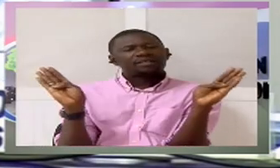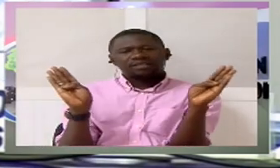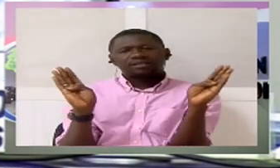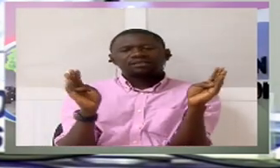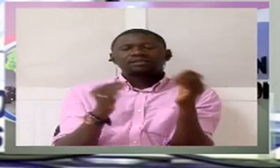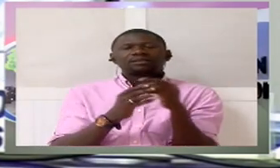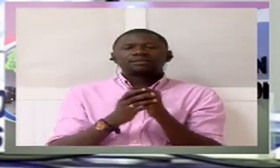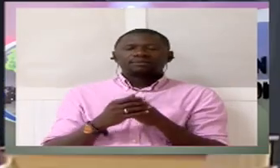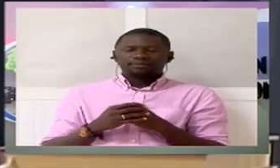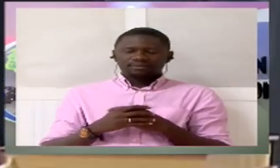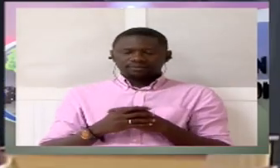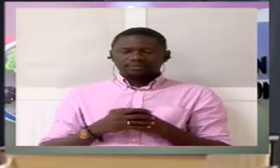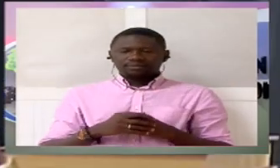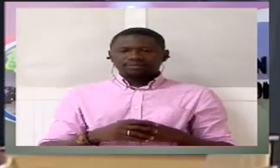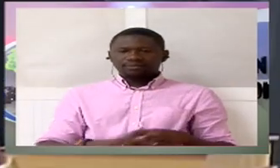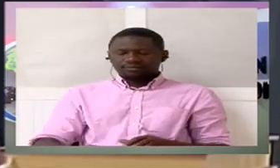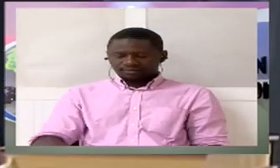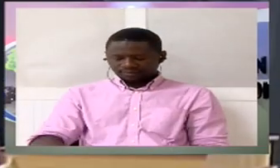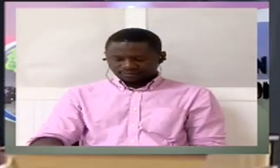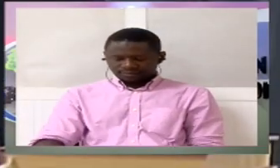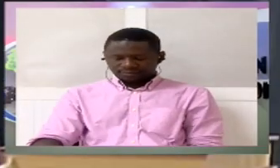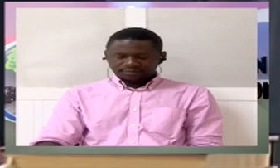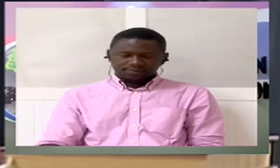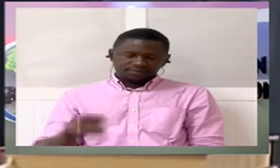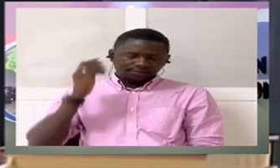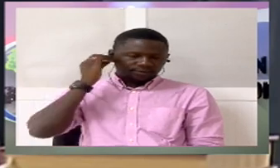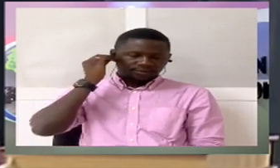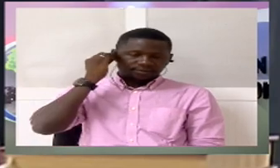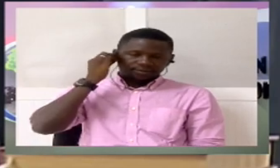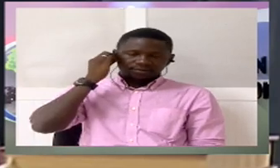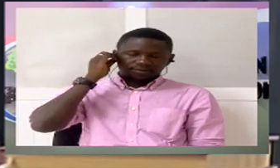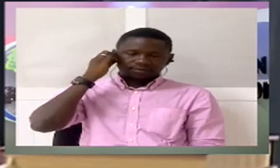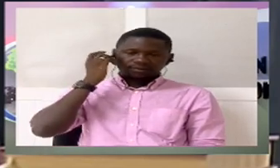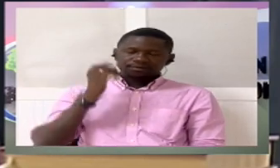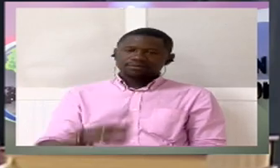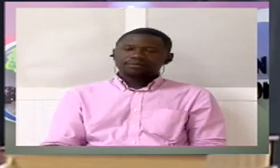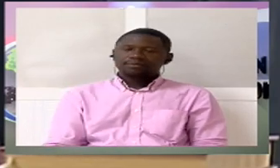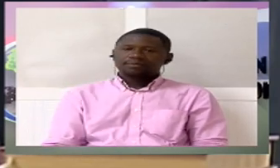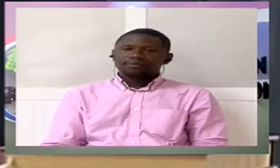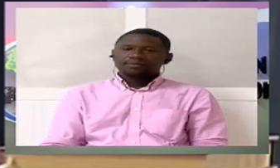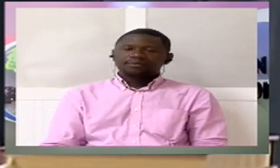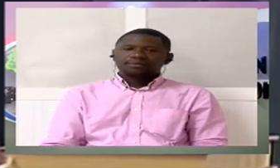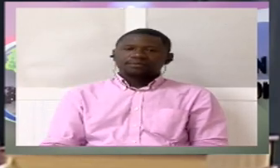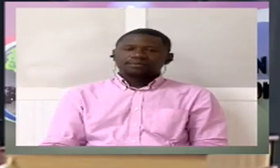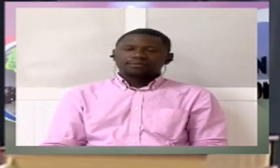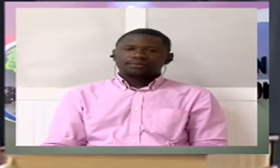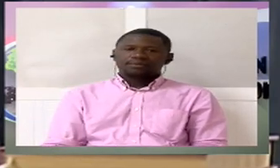sai Baba be kasola tumo men. Yekato sifa nya beleke purka findindi kasola fonde.